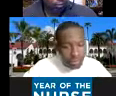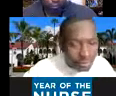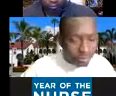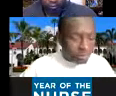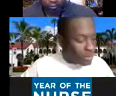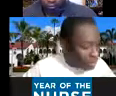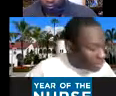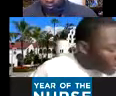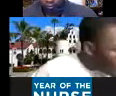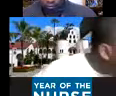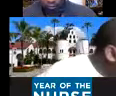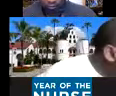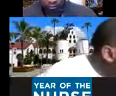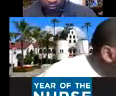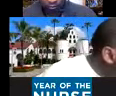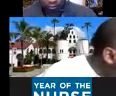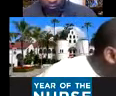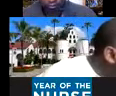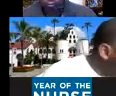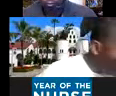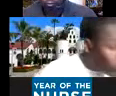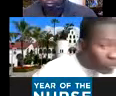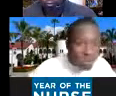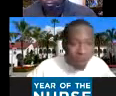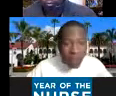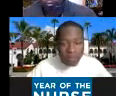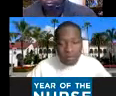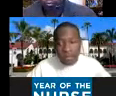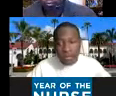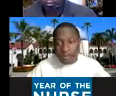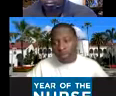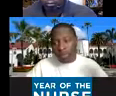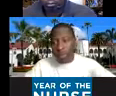325 were admitted. How many actually enrolled?